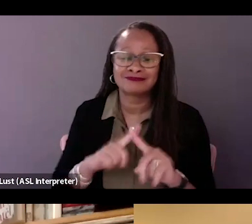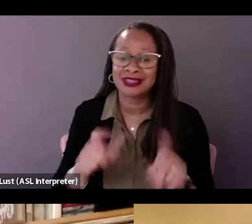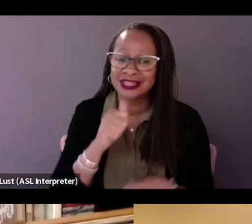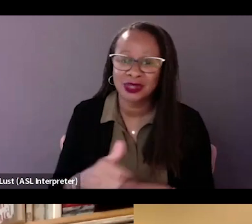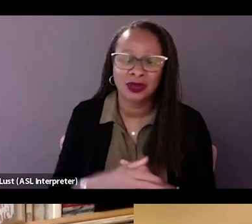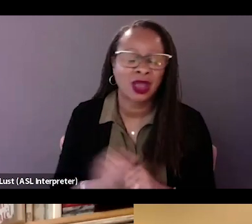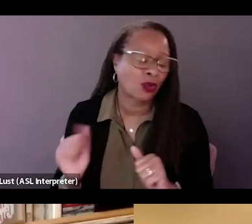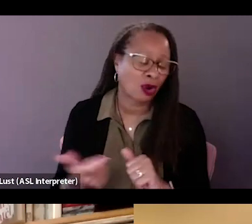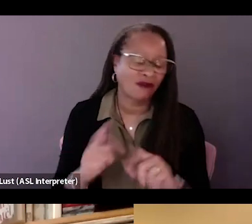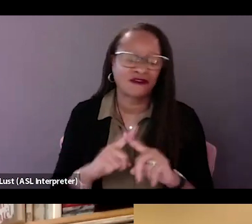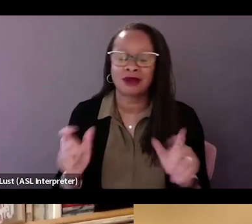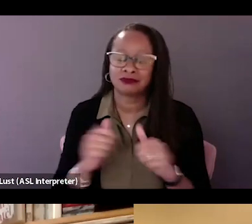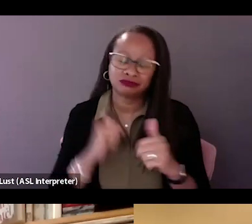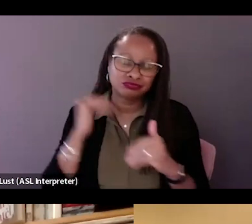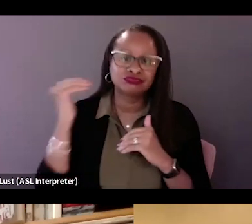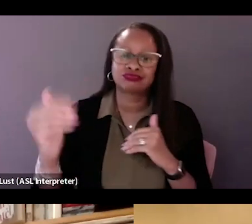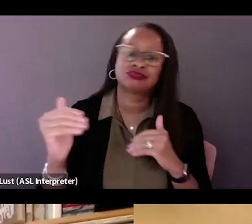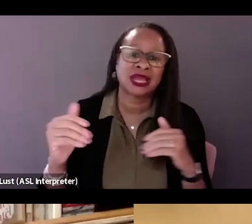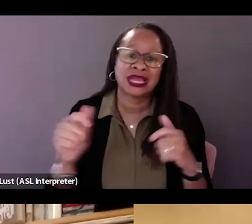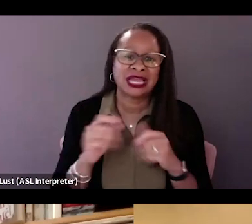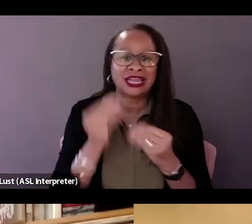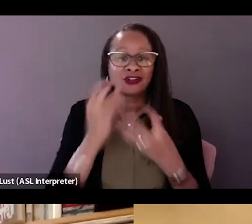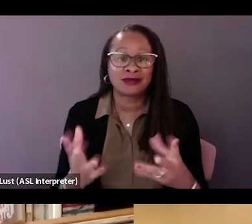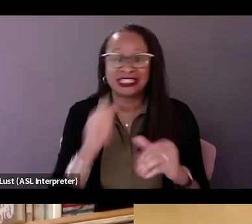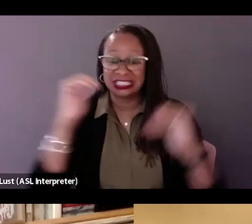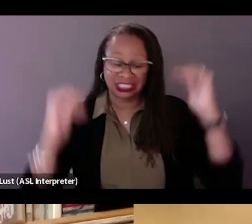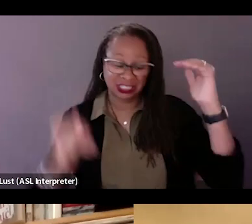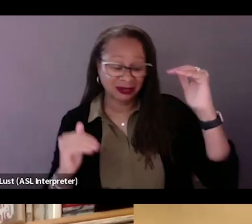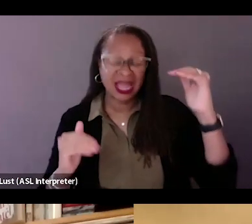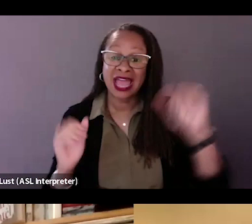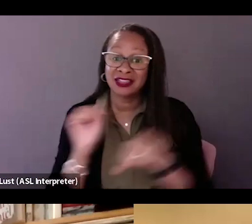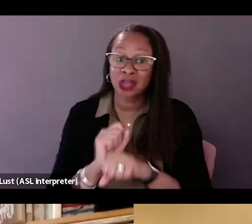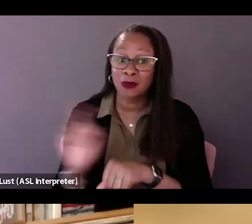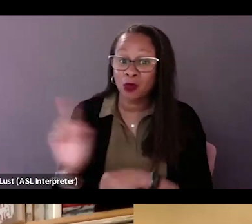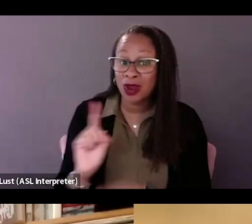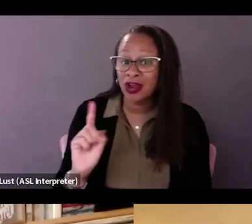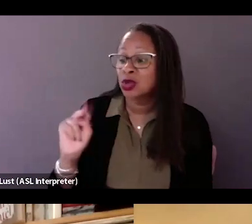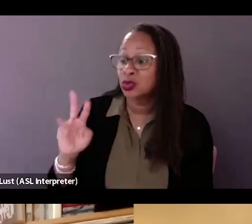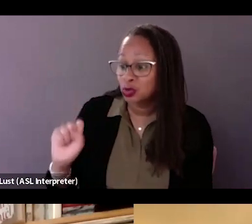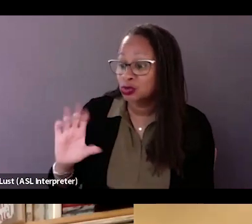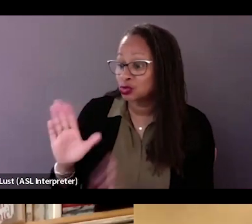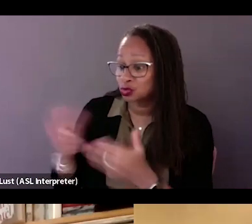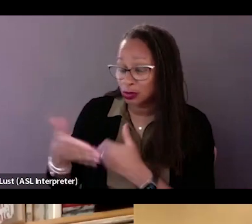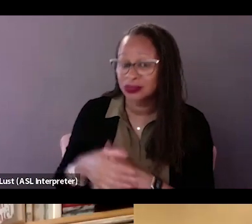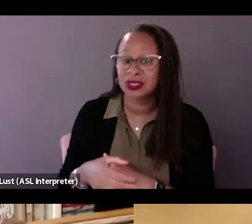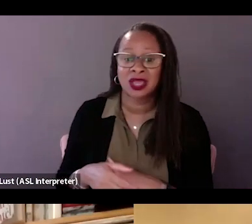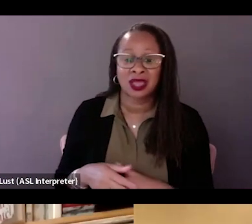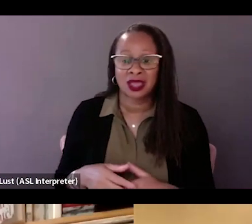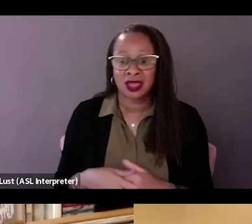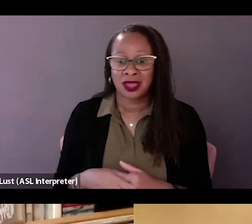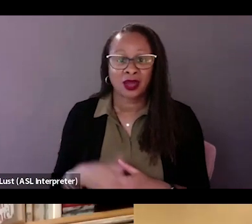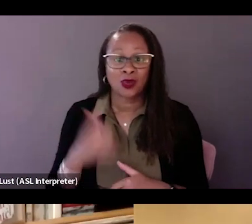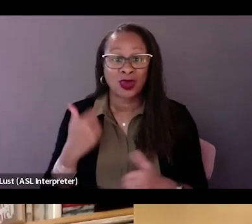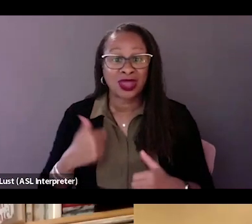vast information inequality, and it's the job of newsrooms. For example, we lived for 2 years in a pandemic.